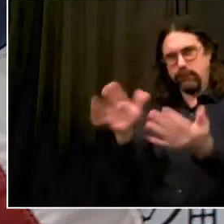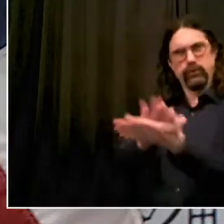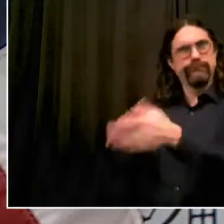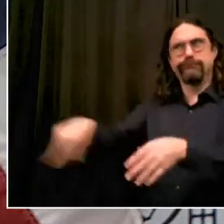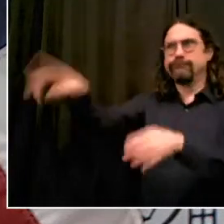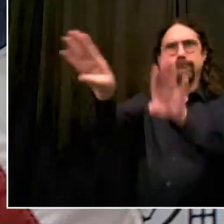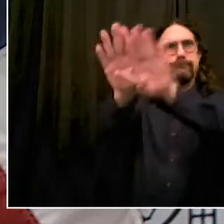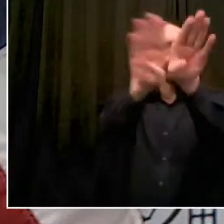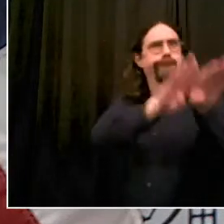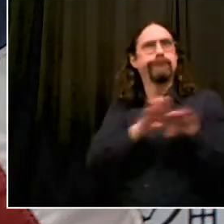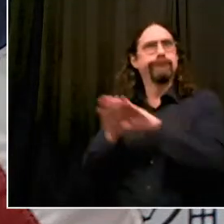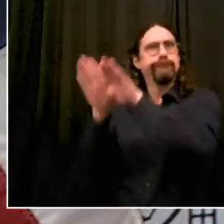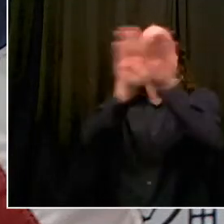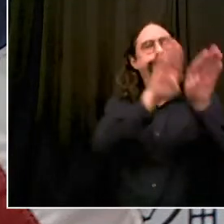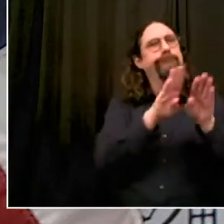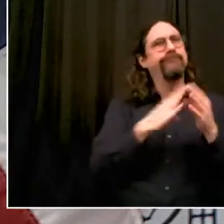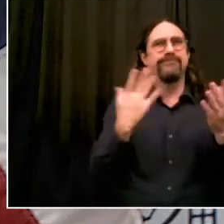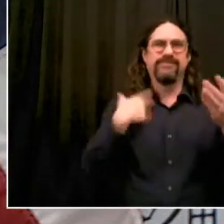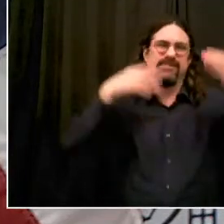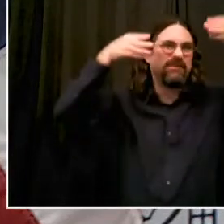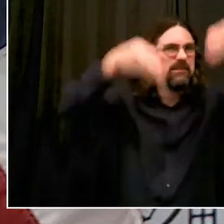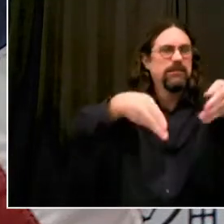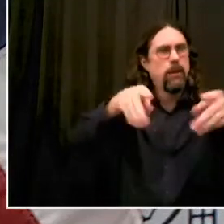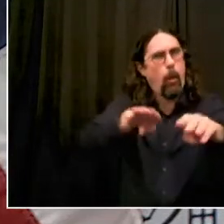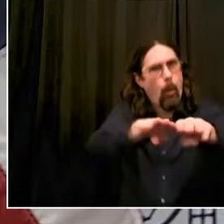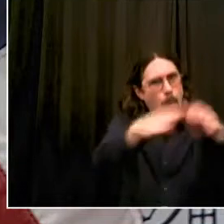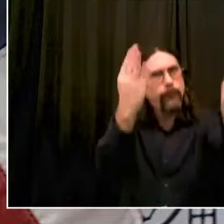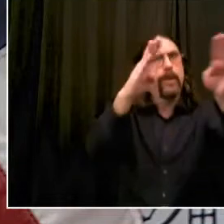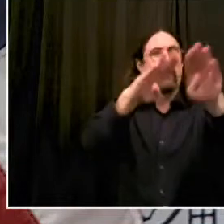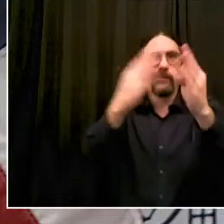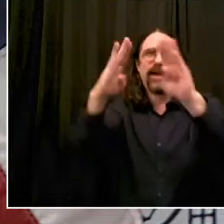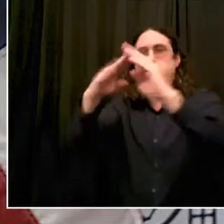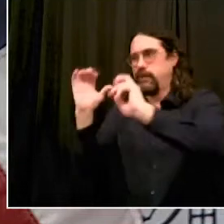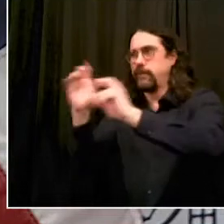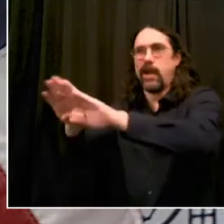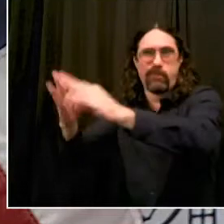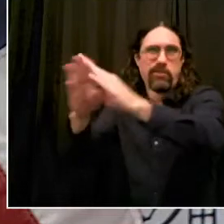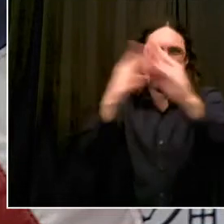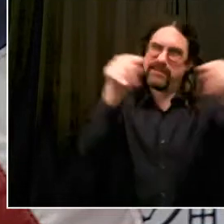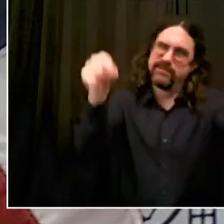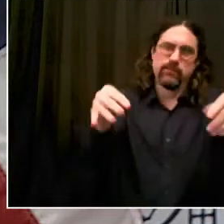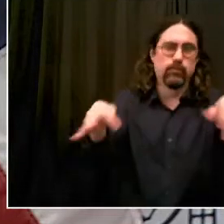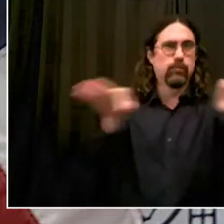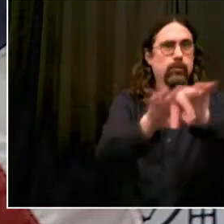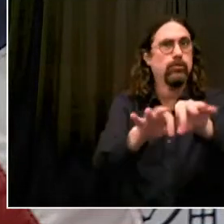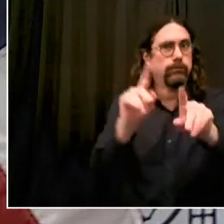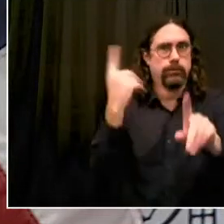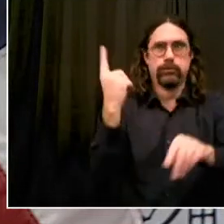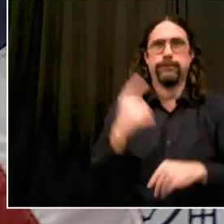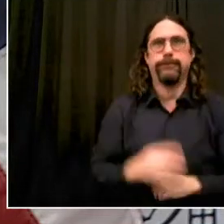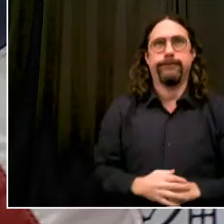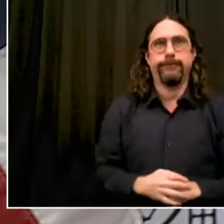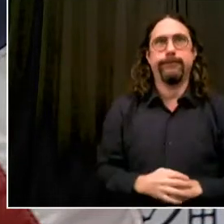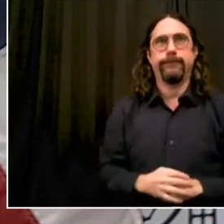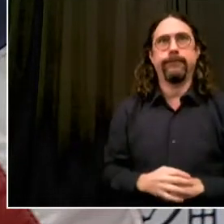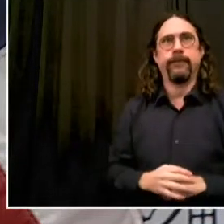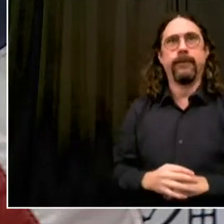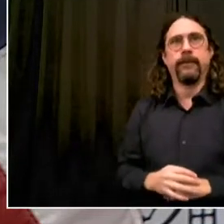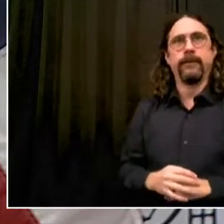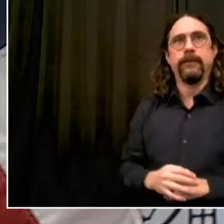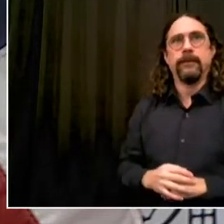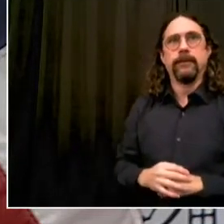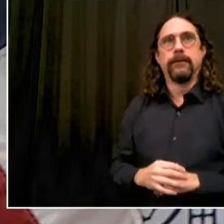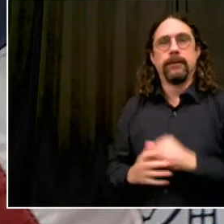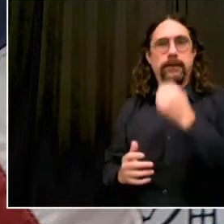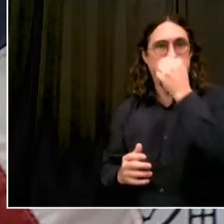the health situation clearly improves, that is obviously the right time to do another opt-in, because then we're going to be having a whole different